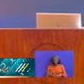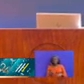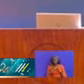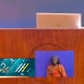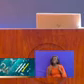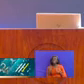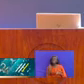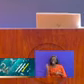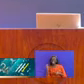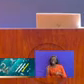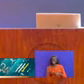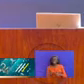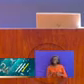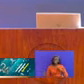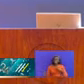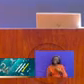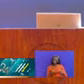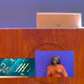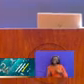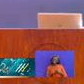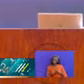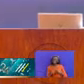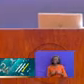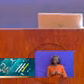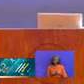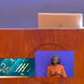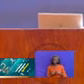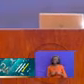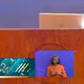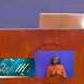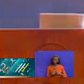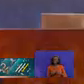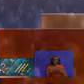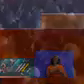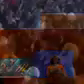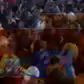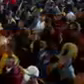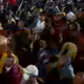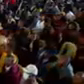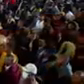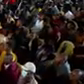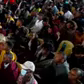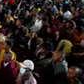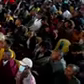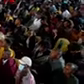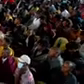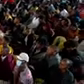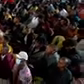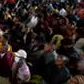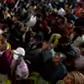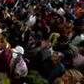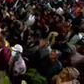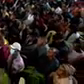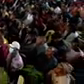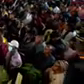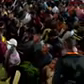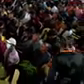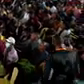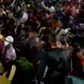a hater why because you might carry a genuine voice but there is a brand that hinders